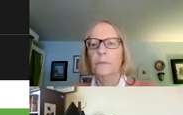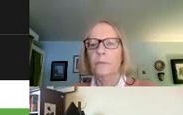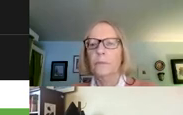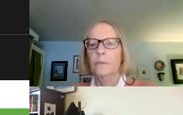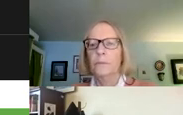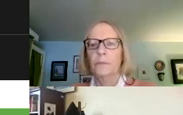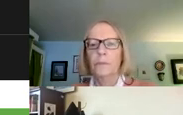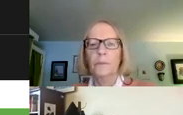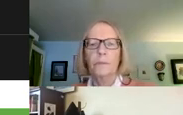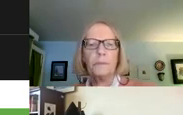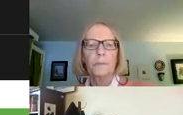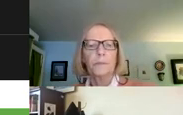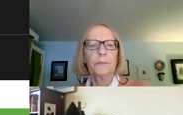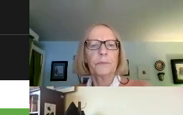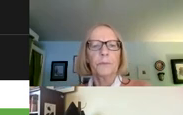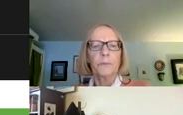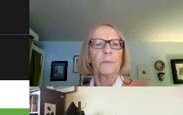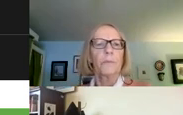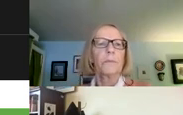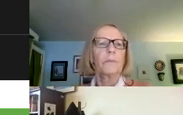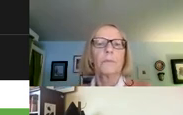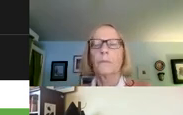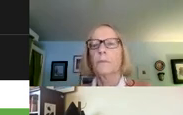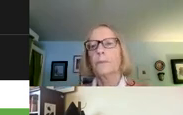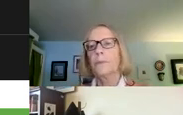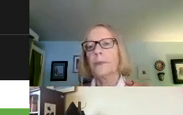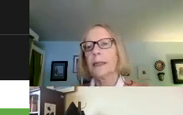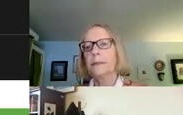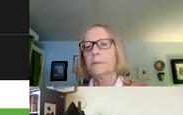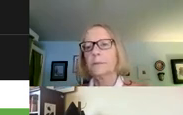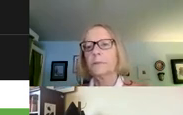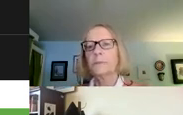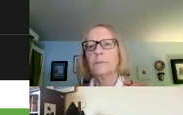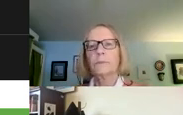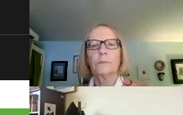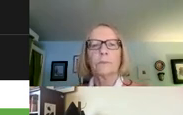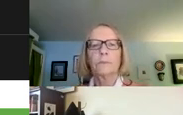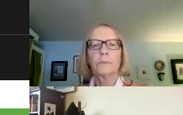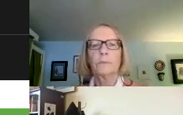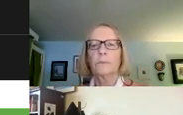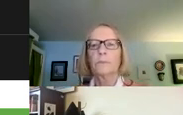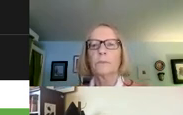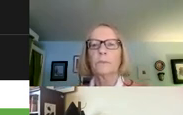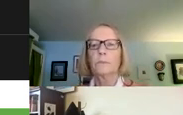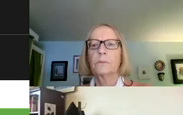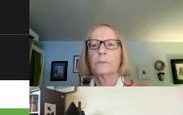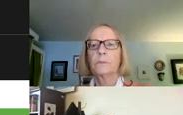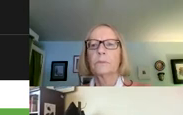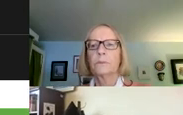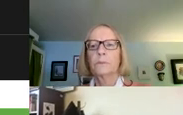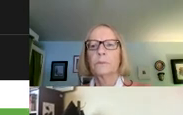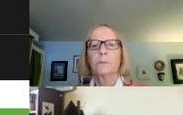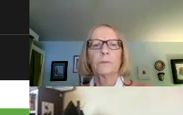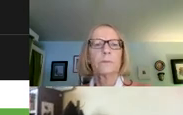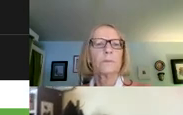down that road, because we all have inherent rights as human beings, as citizens of Canada, as